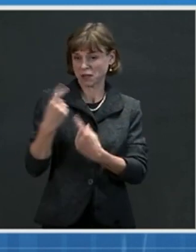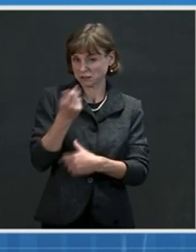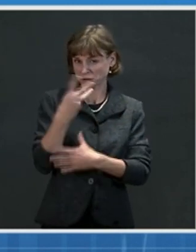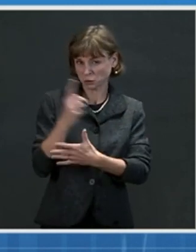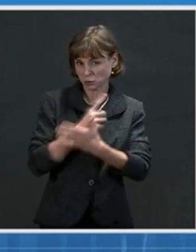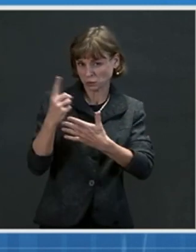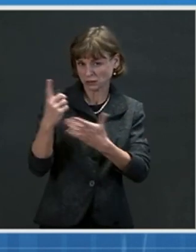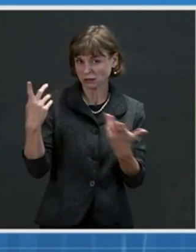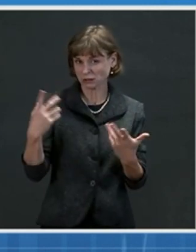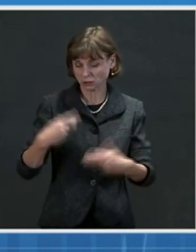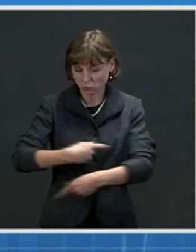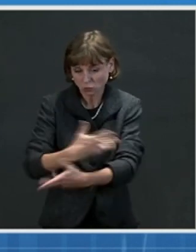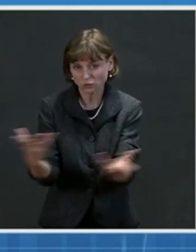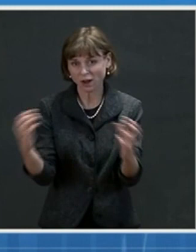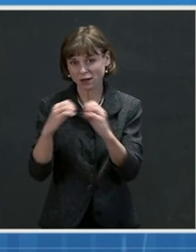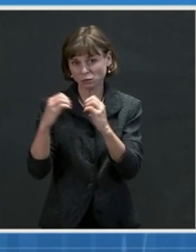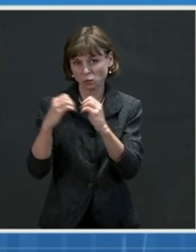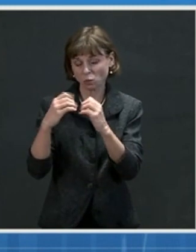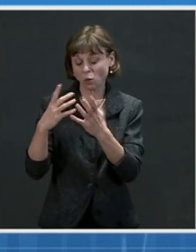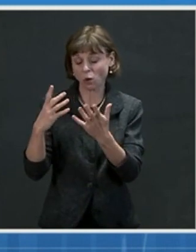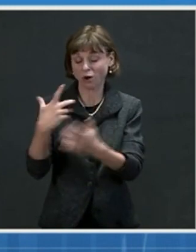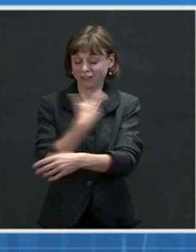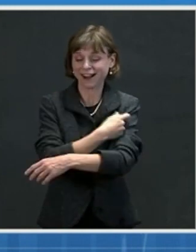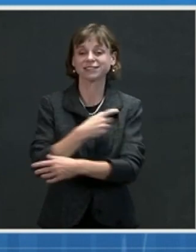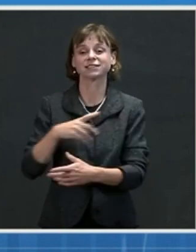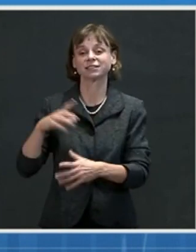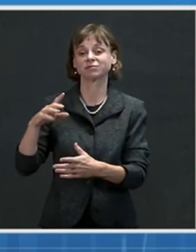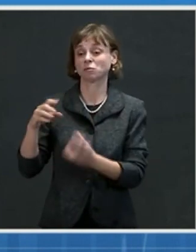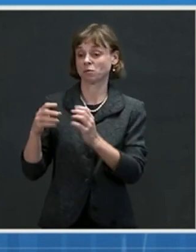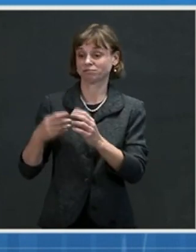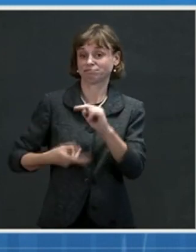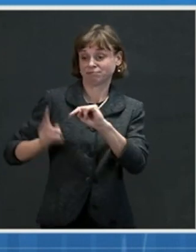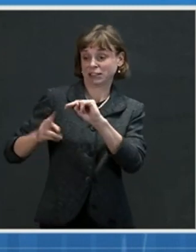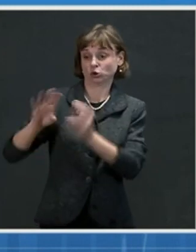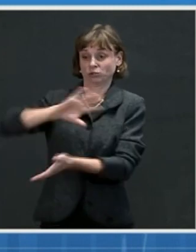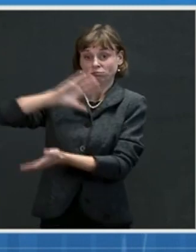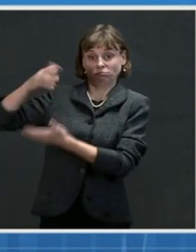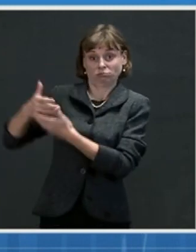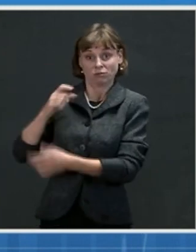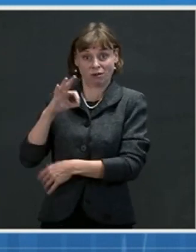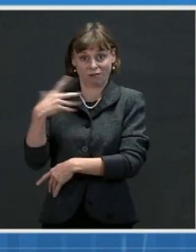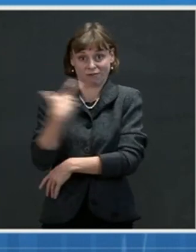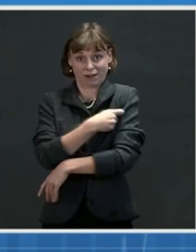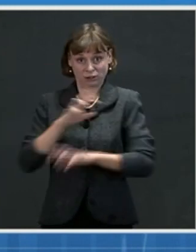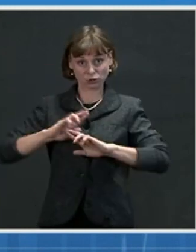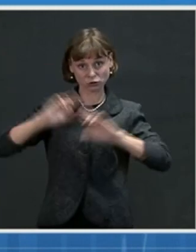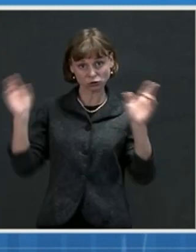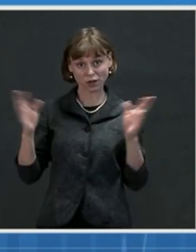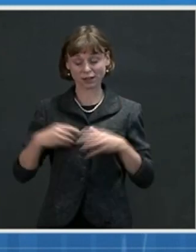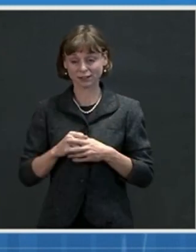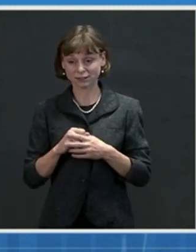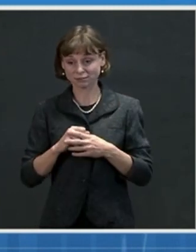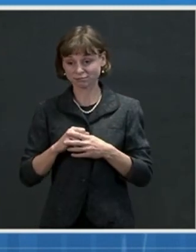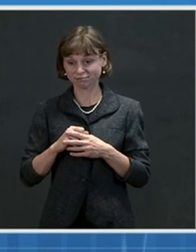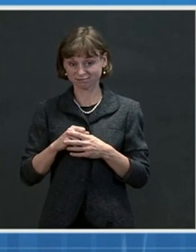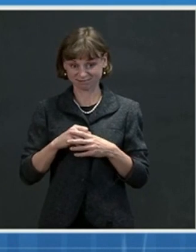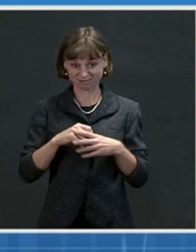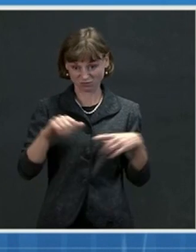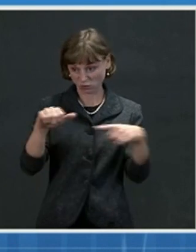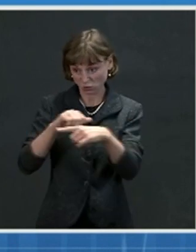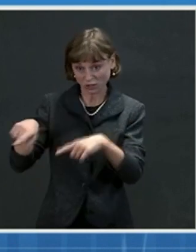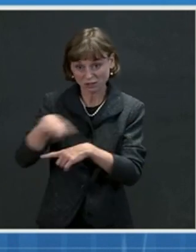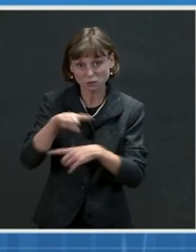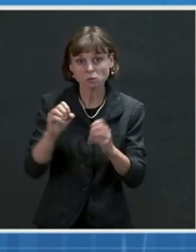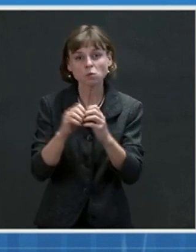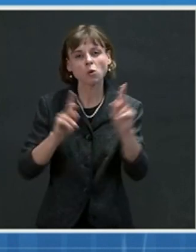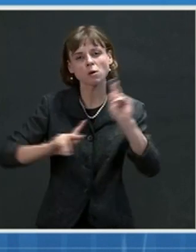supply, getting more vaccinators on the ground, and creating more places to get vaccinated. We are